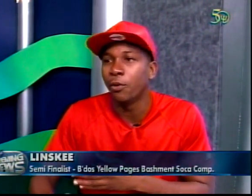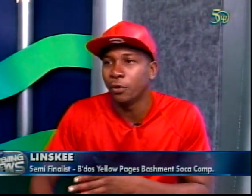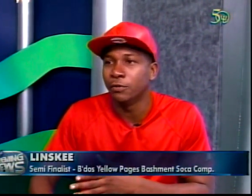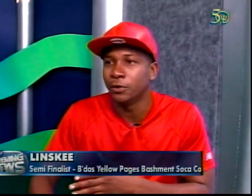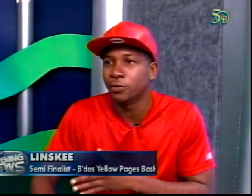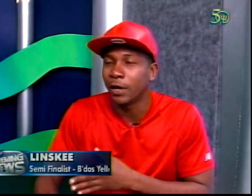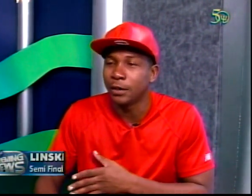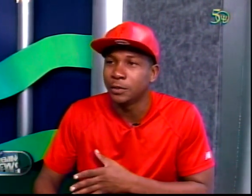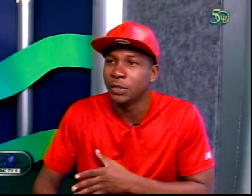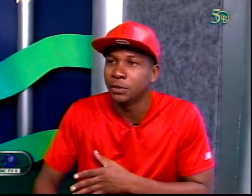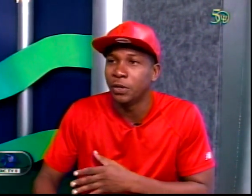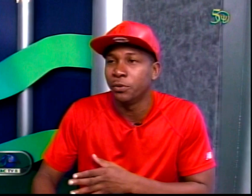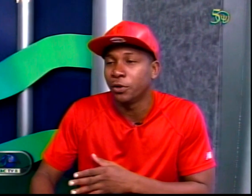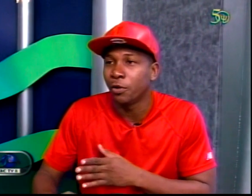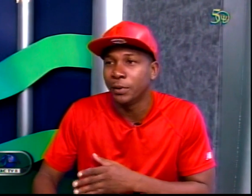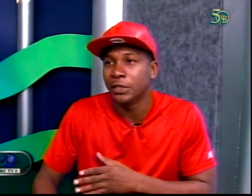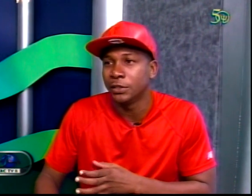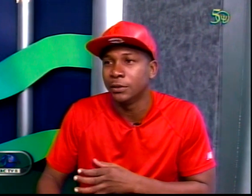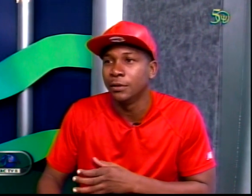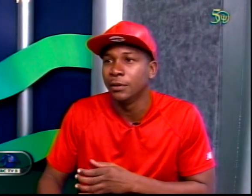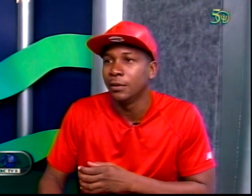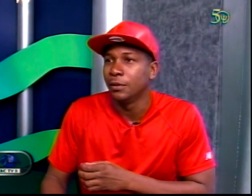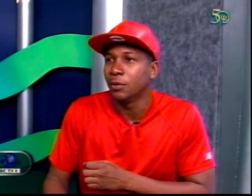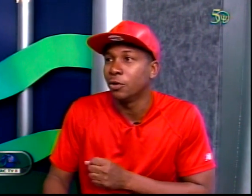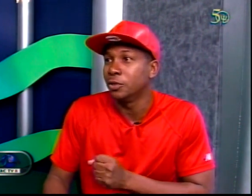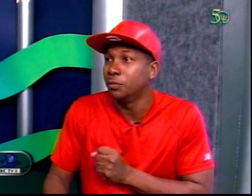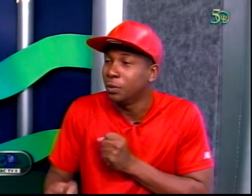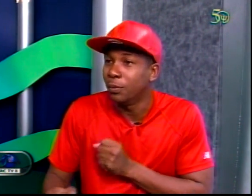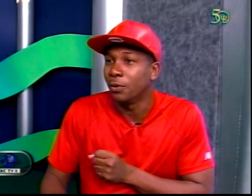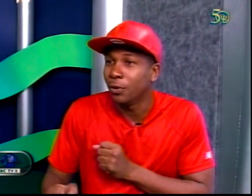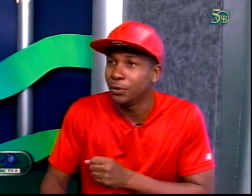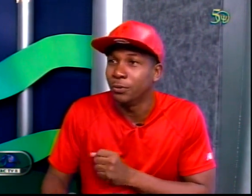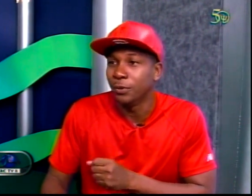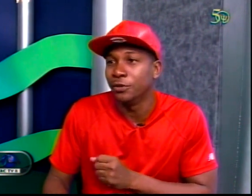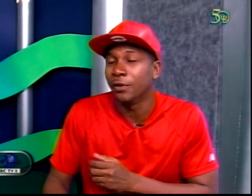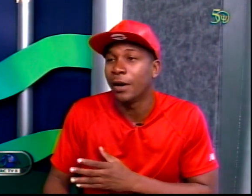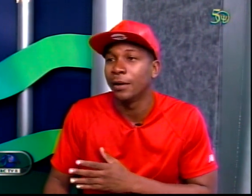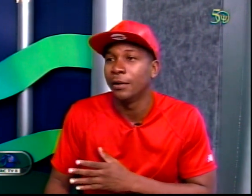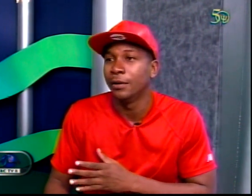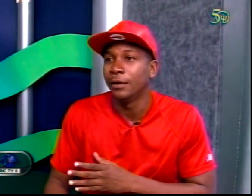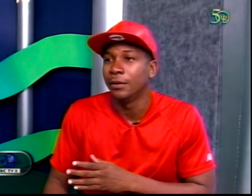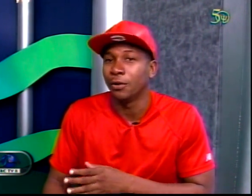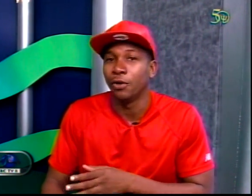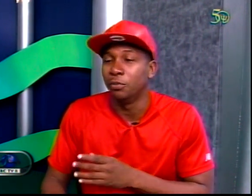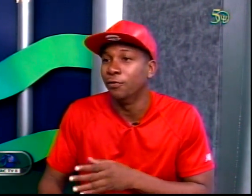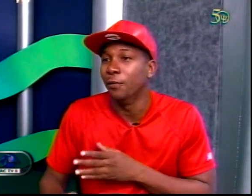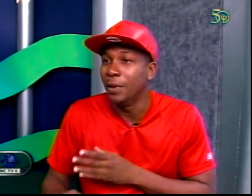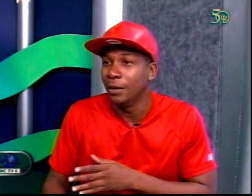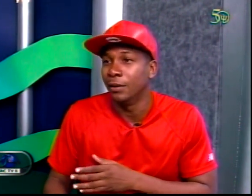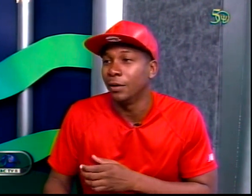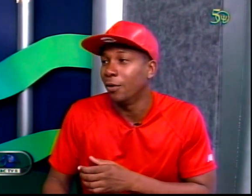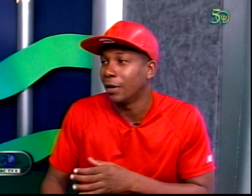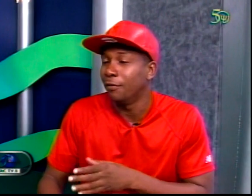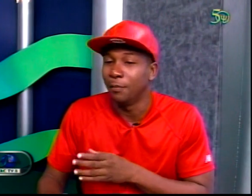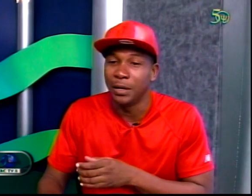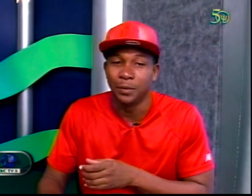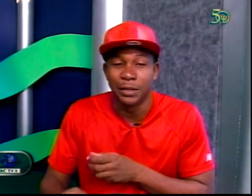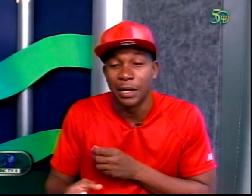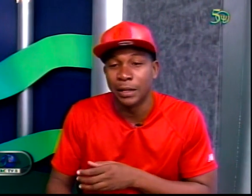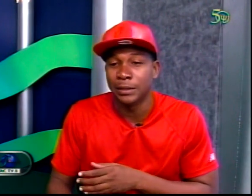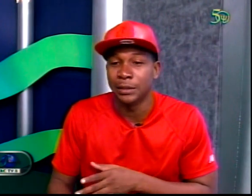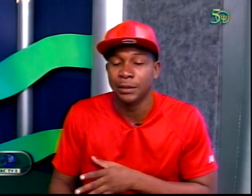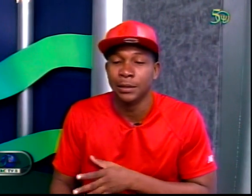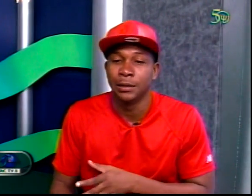is very important for a track, especially when you're in a competition, because people got to know the track. Got to be familiar, they got to get familiar